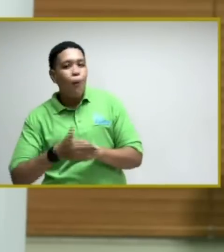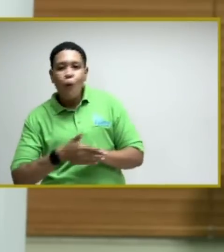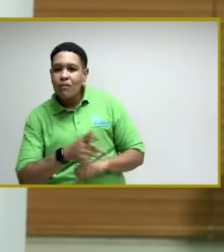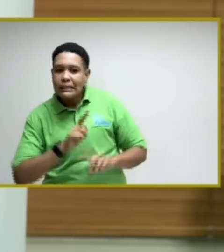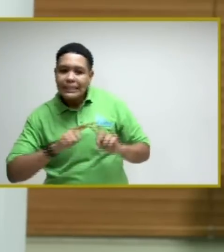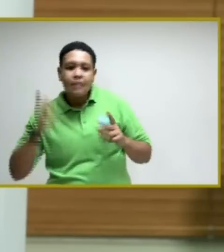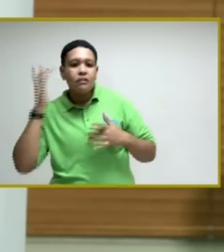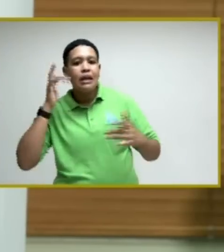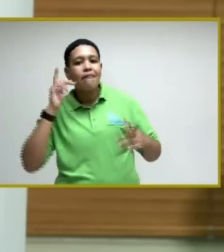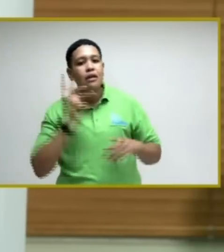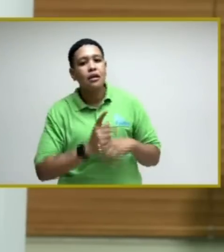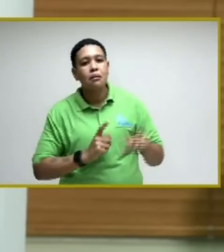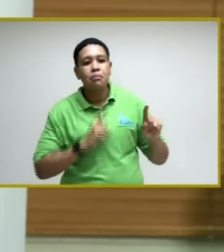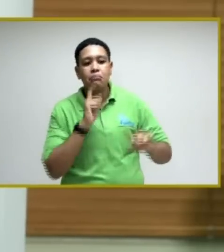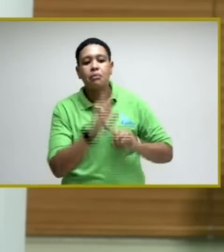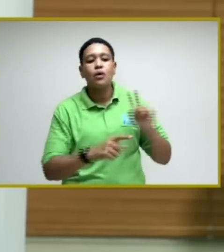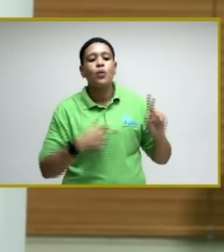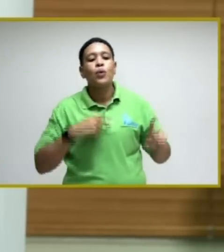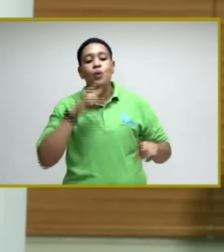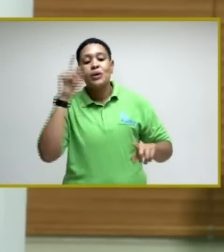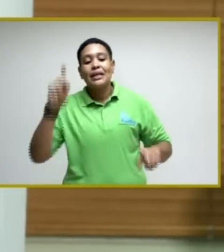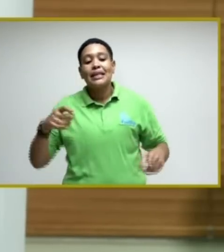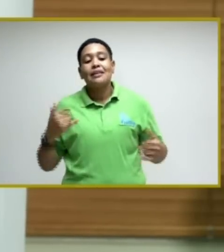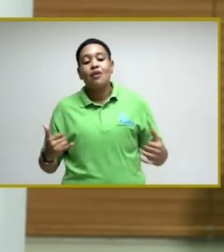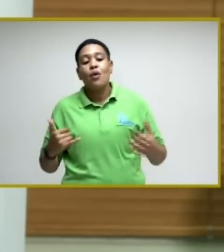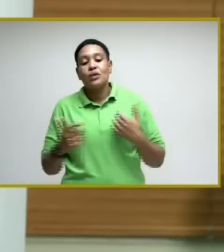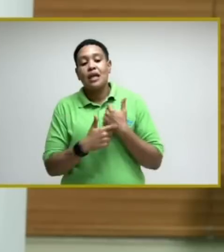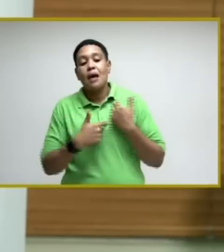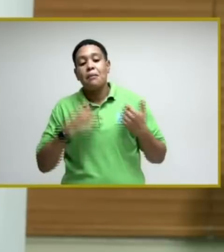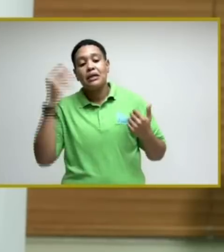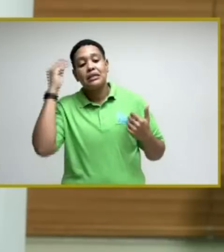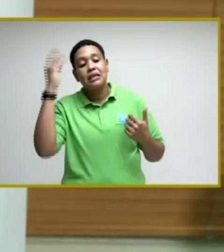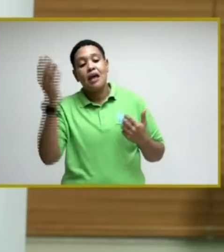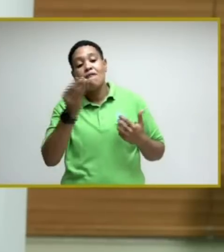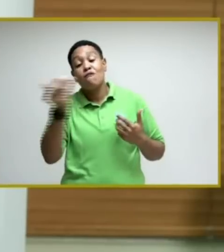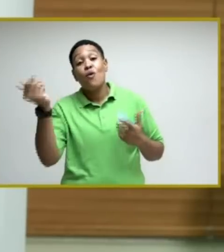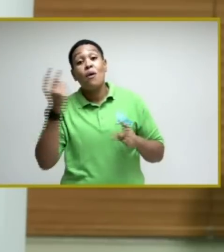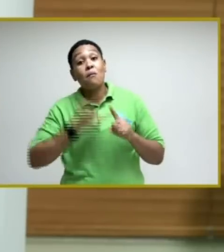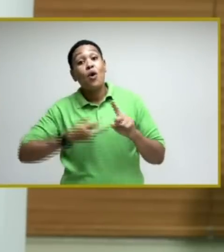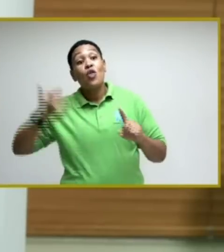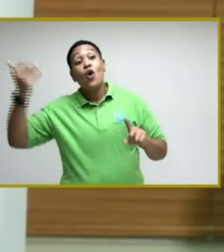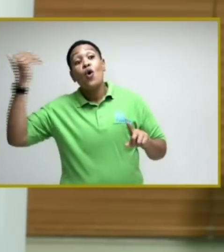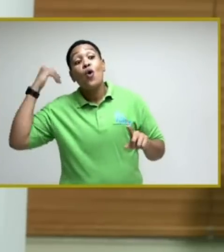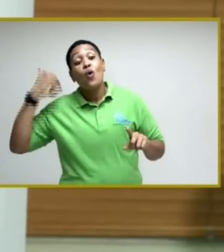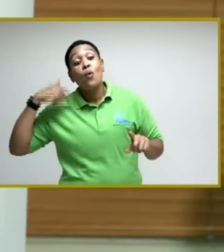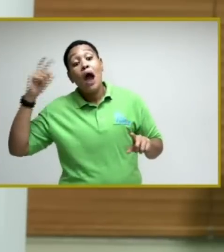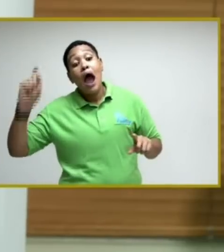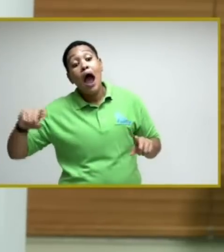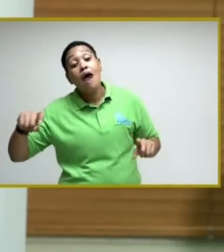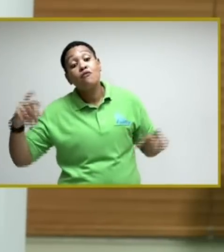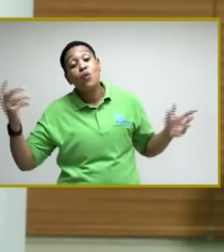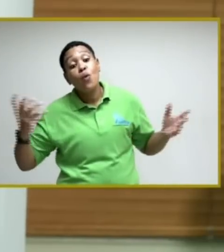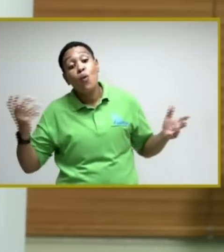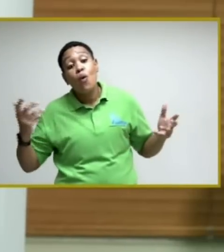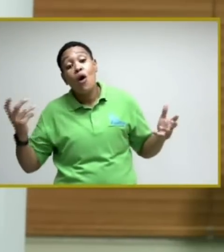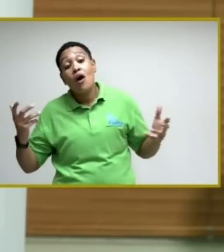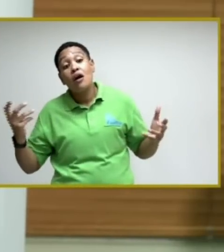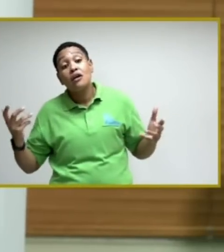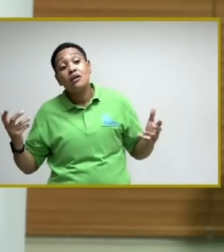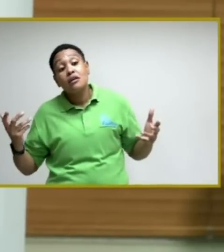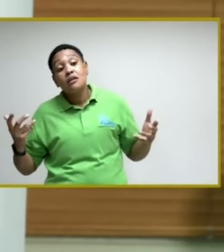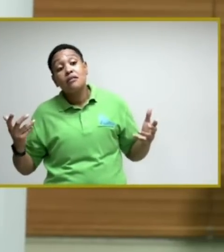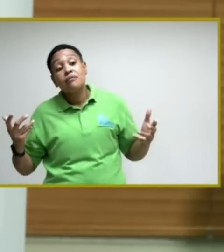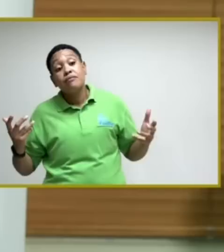do need at this point, and I said it a few months ago, that we're going to have to mount the most